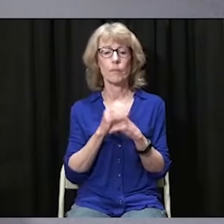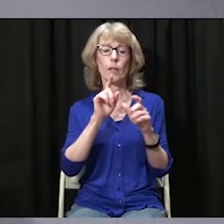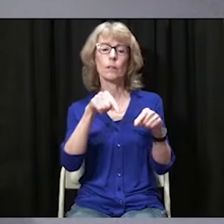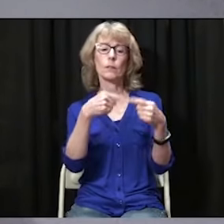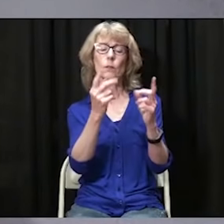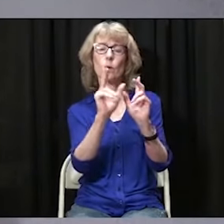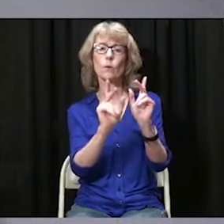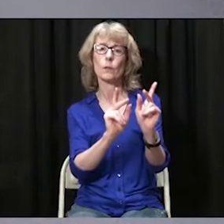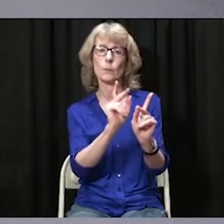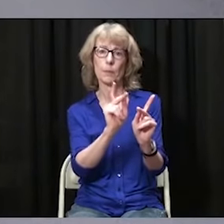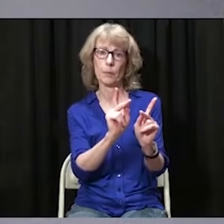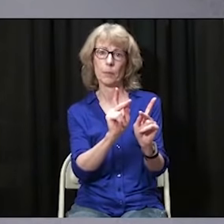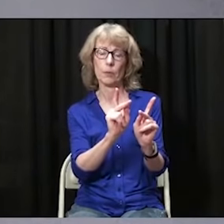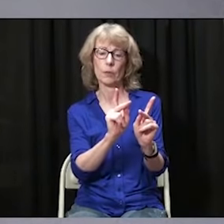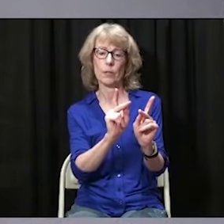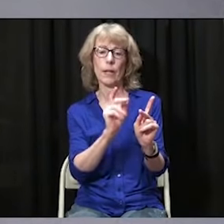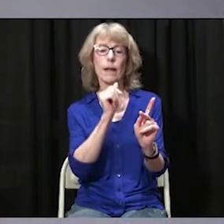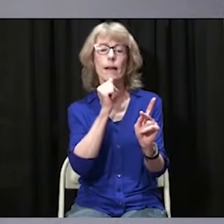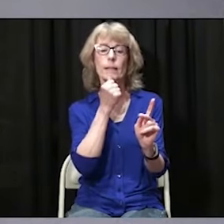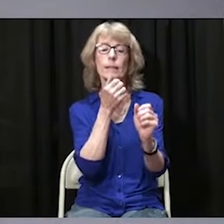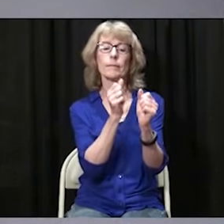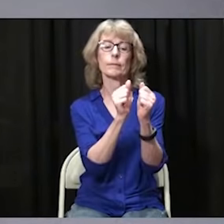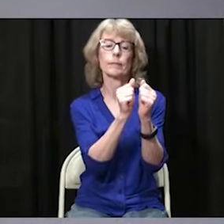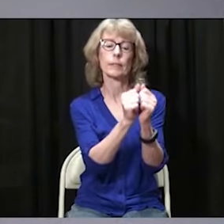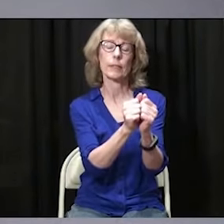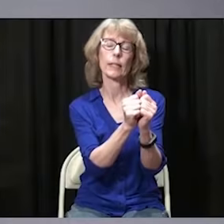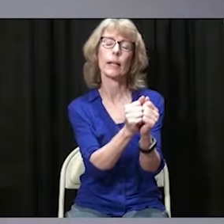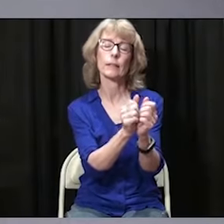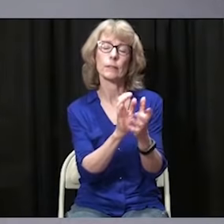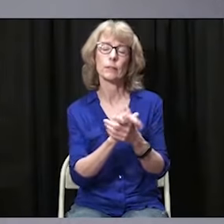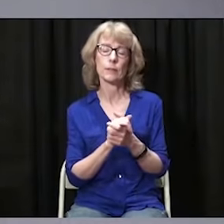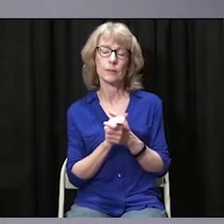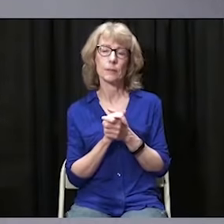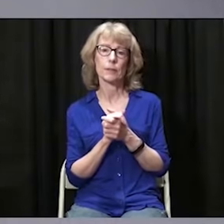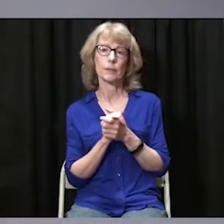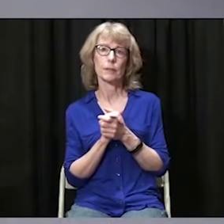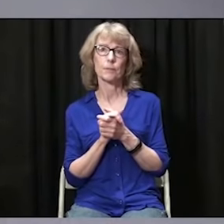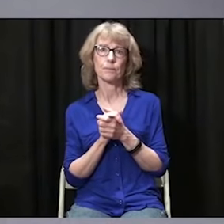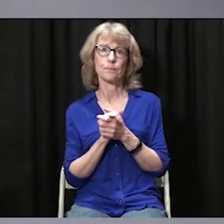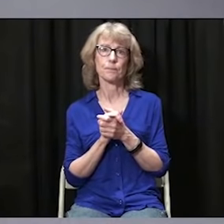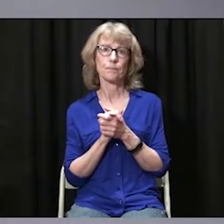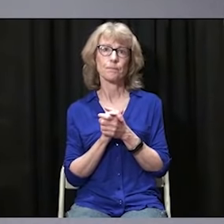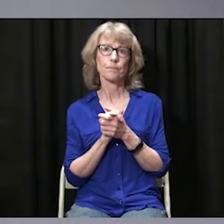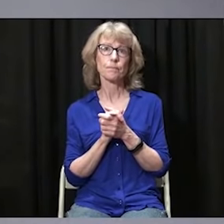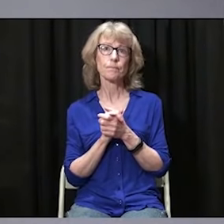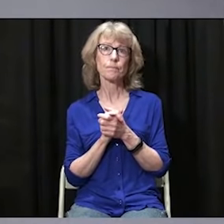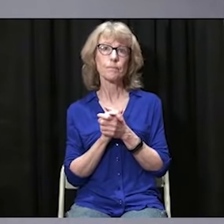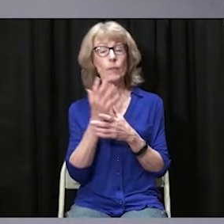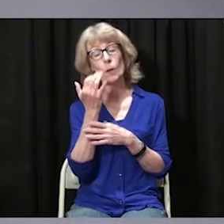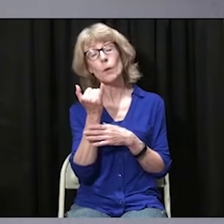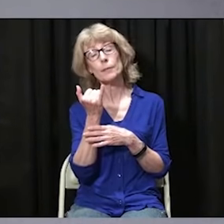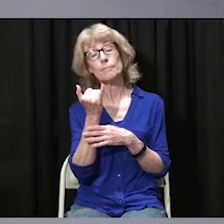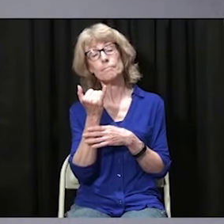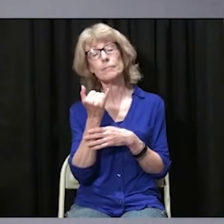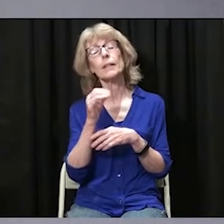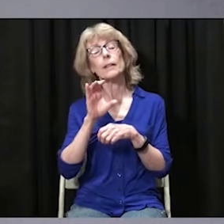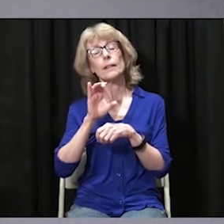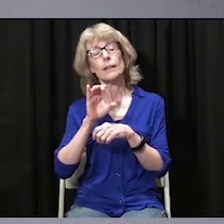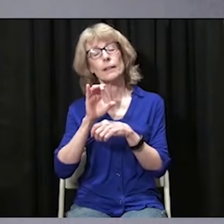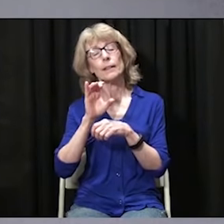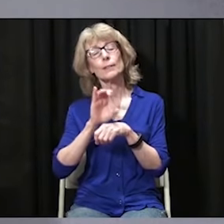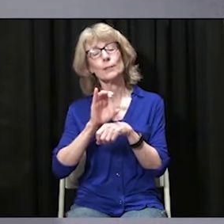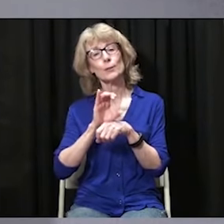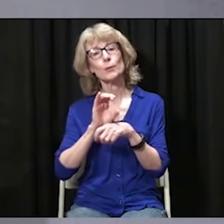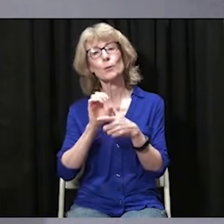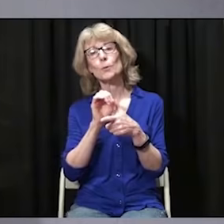people and suffer together. It's what the body of Christ does. You know, something that God opened my eyes to this week